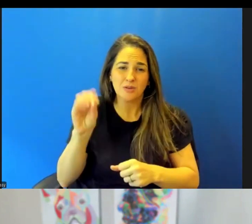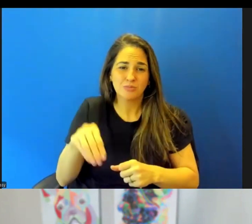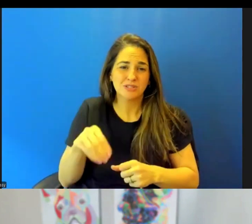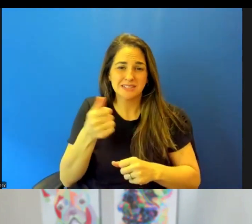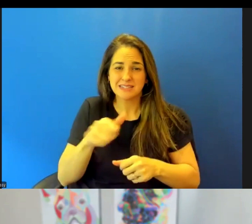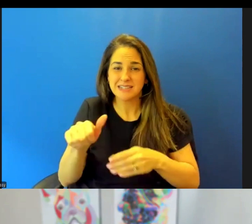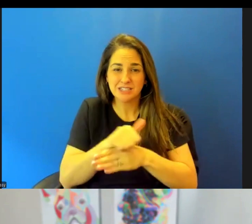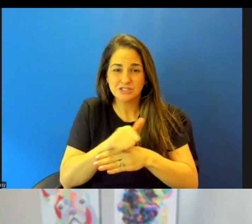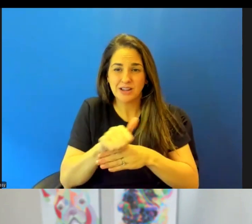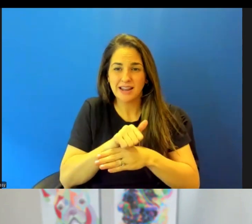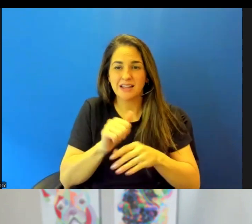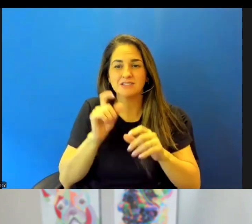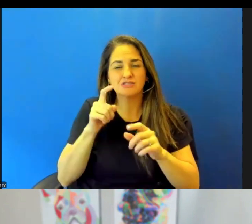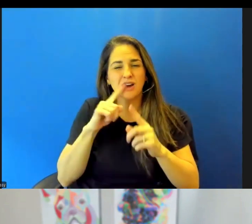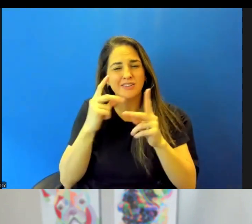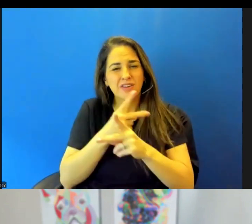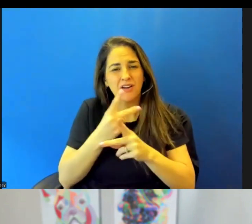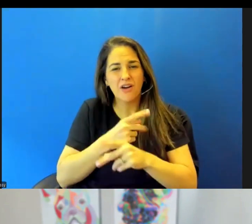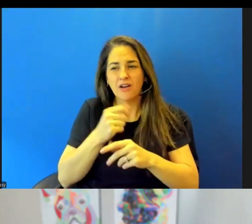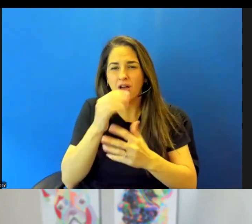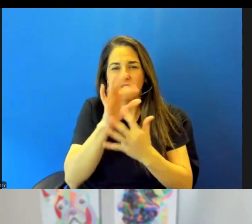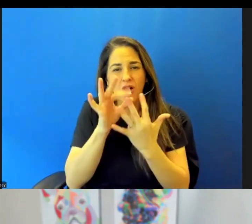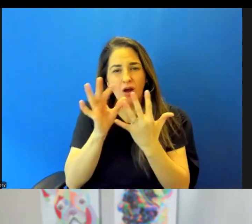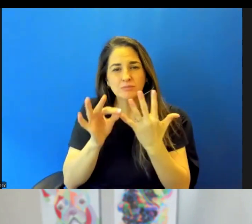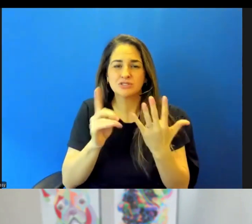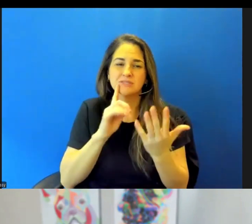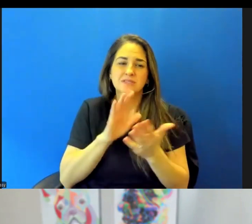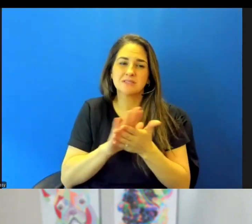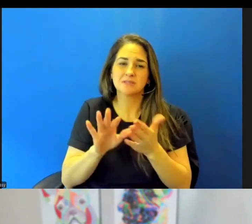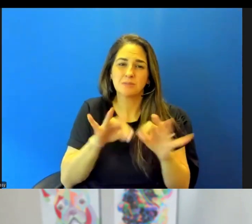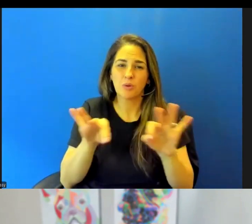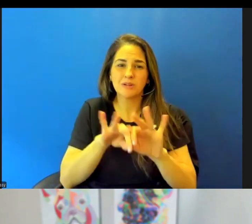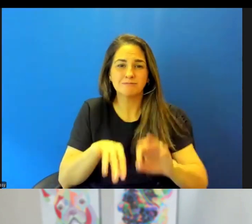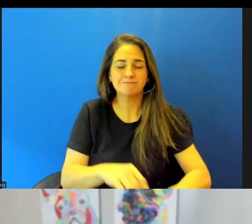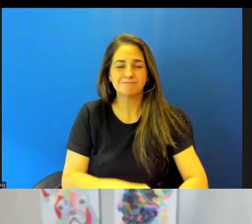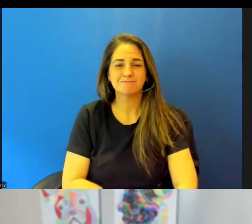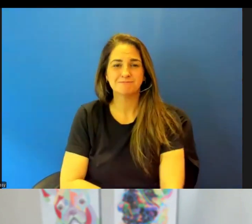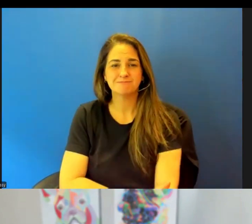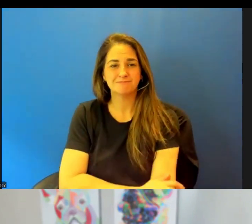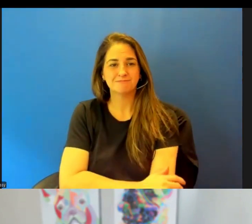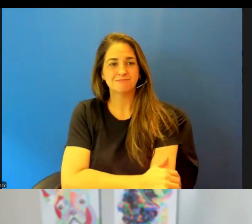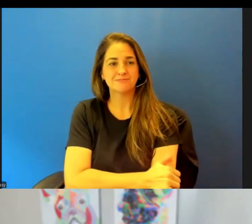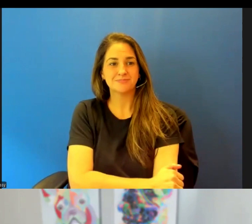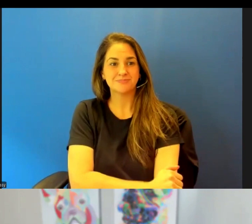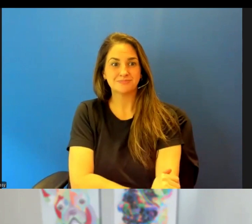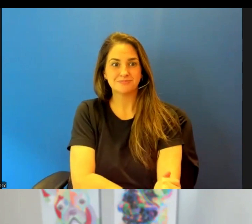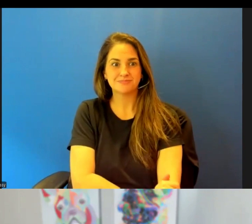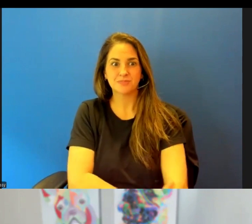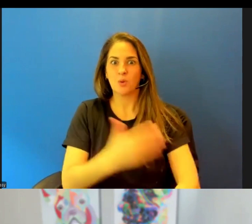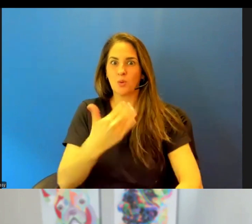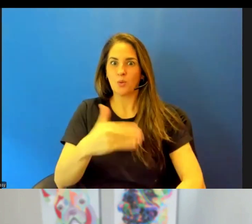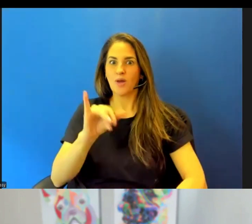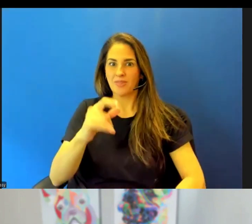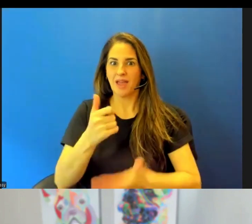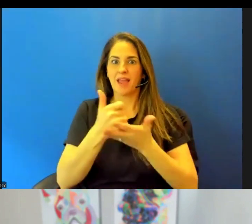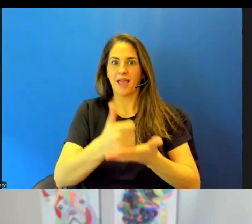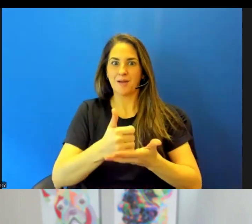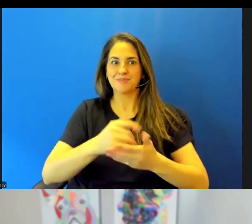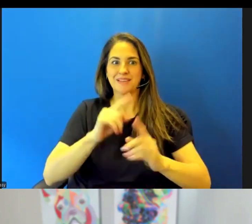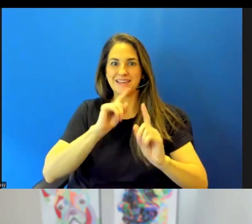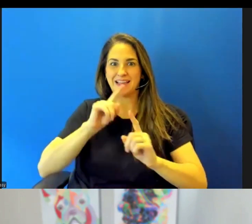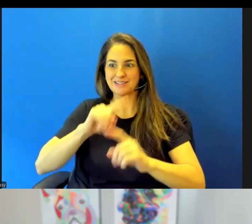other options are for people, I think are important as well. I think that answered a number of other questions, or at